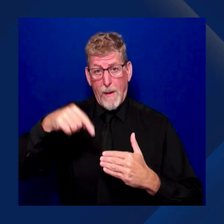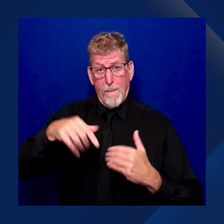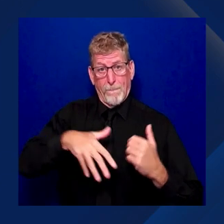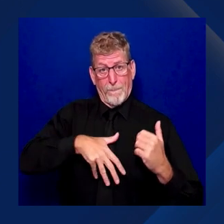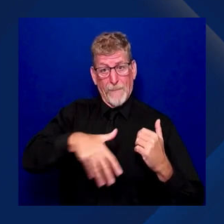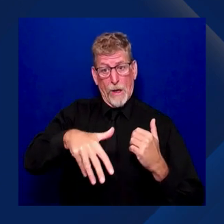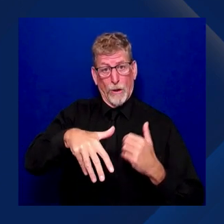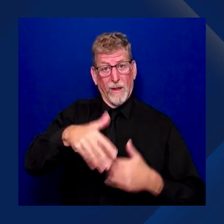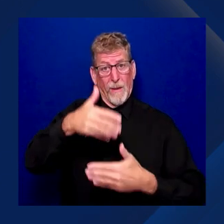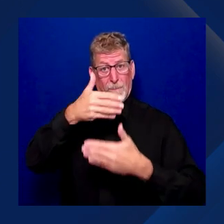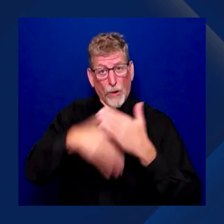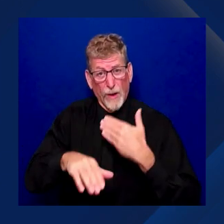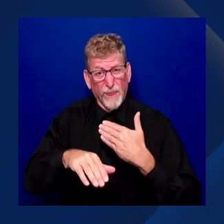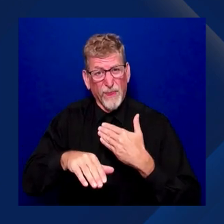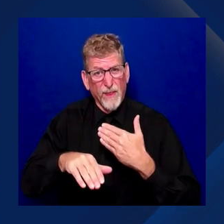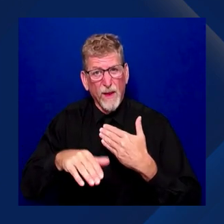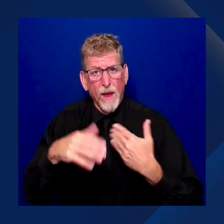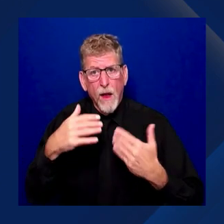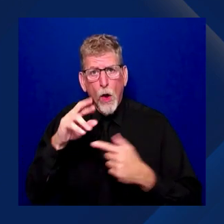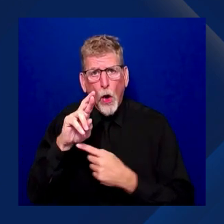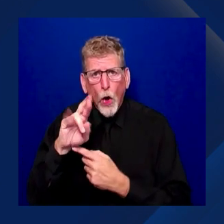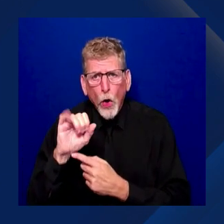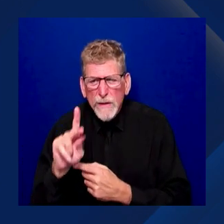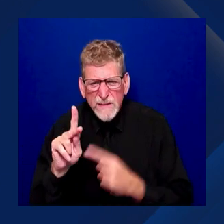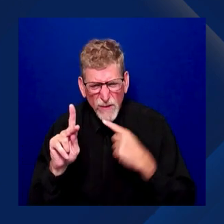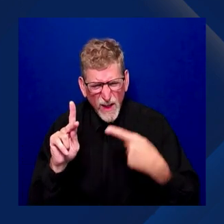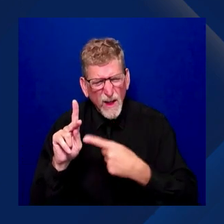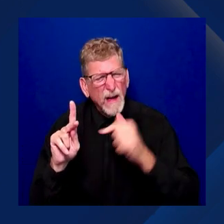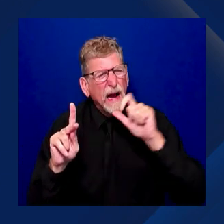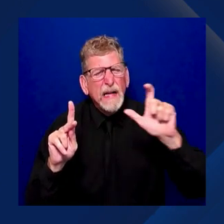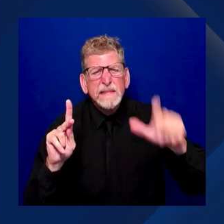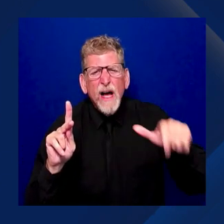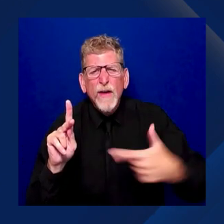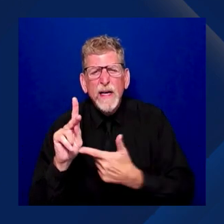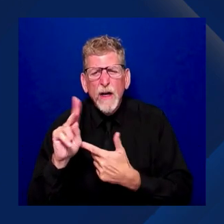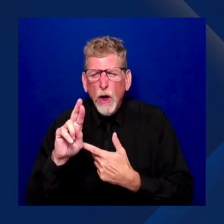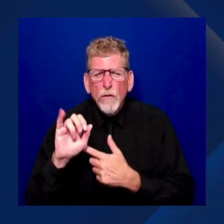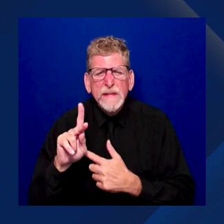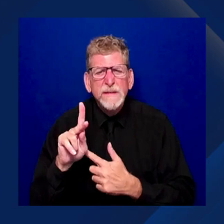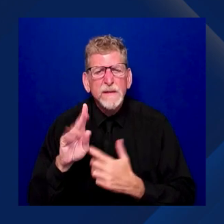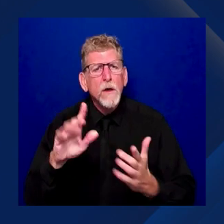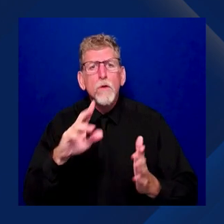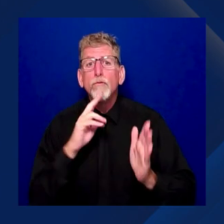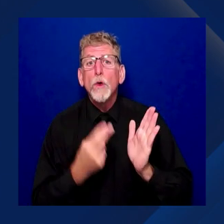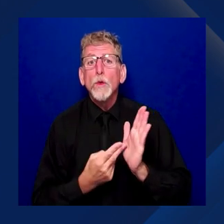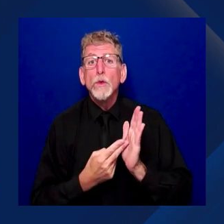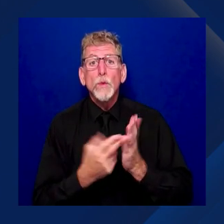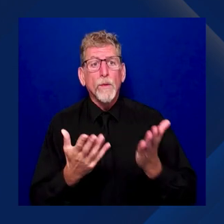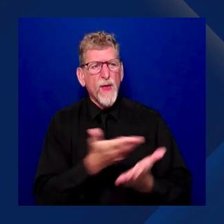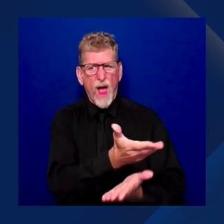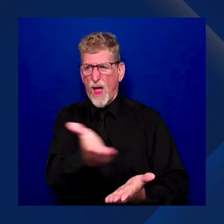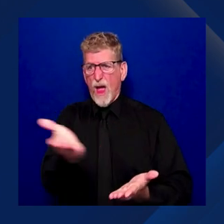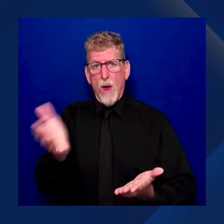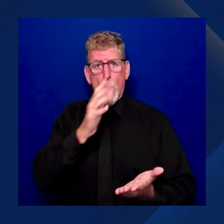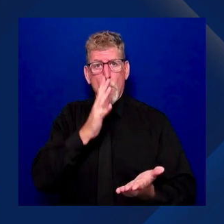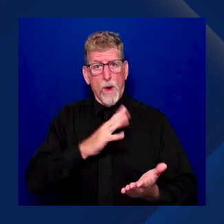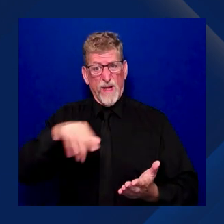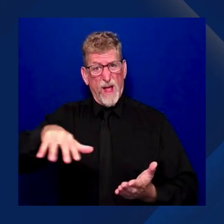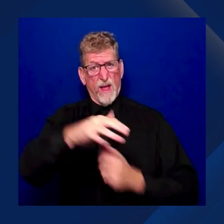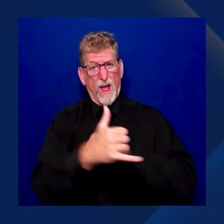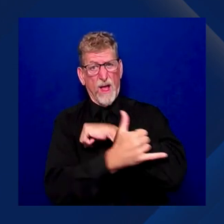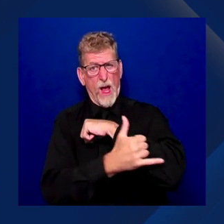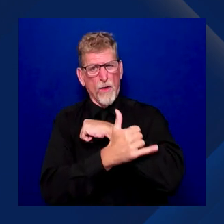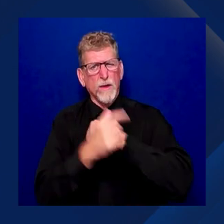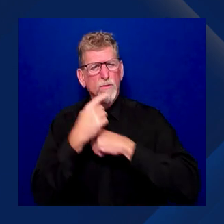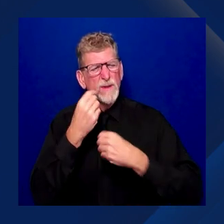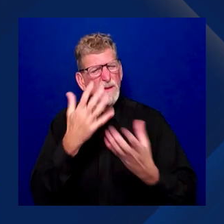great risk. But the truth is women in our nation, and this is a hard truth, women in